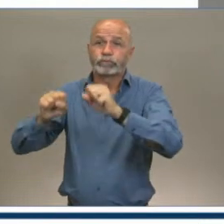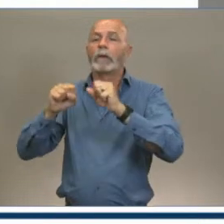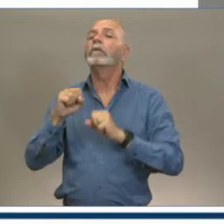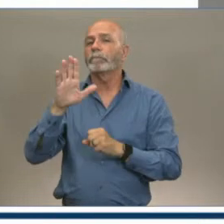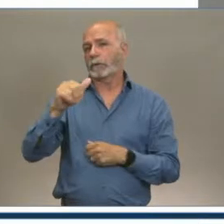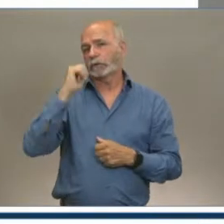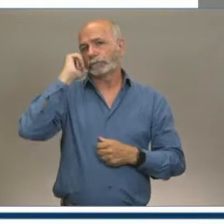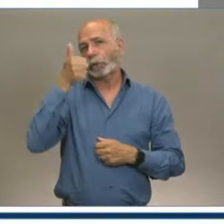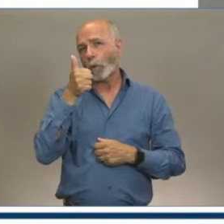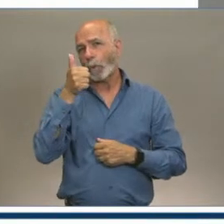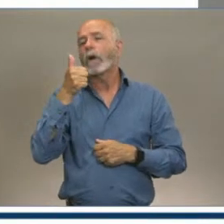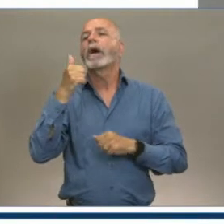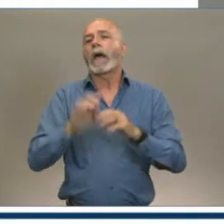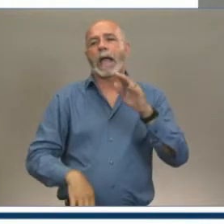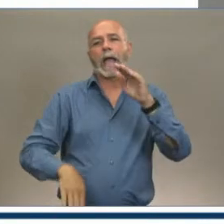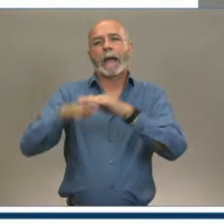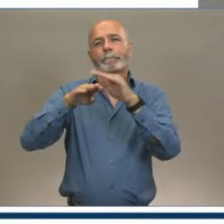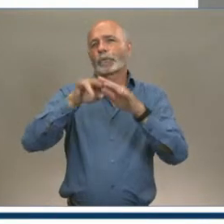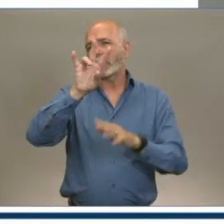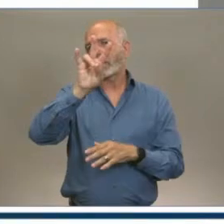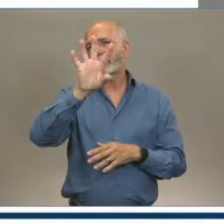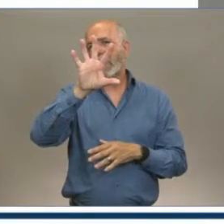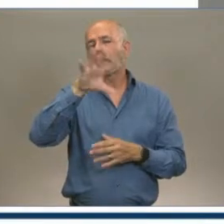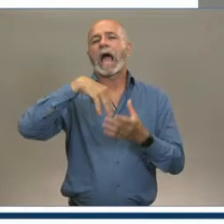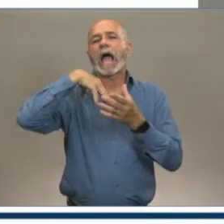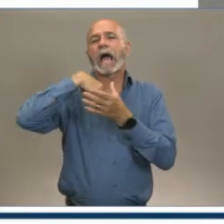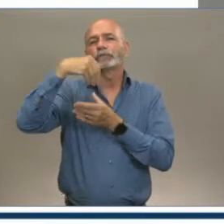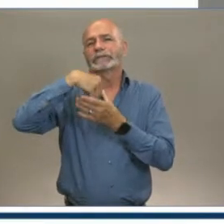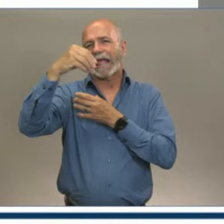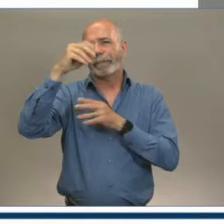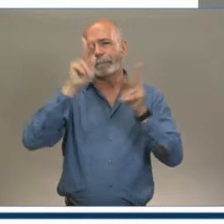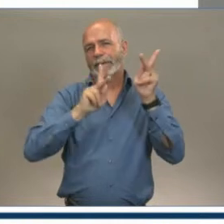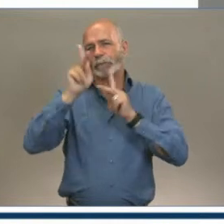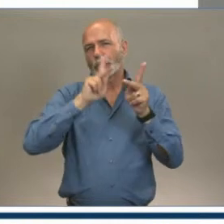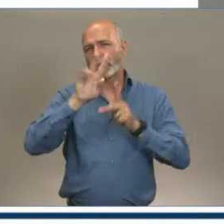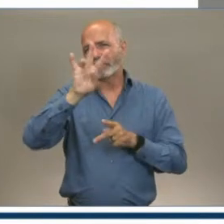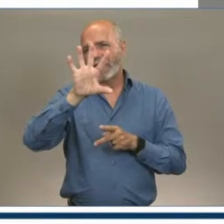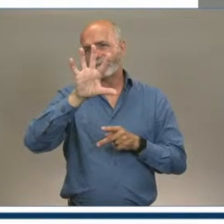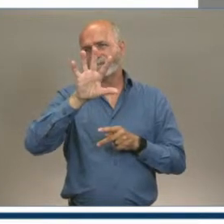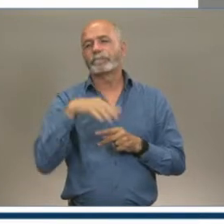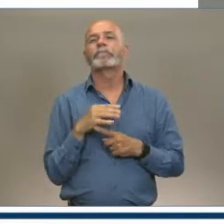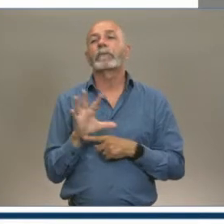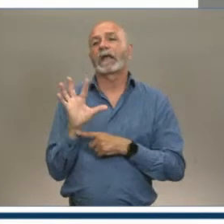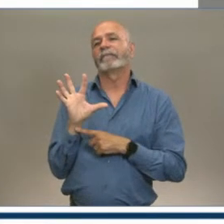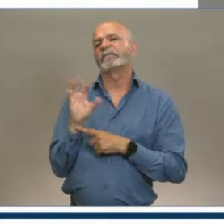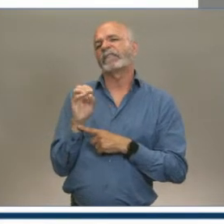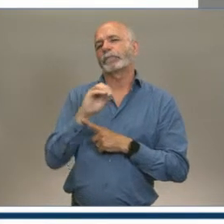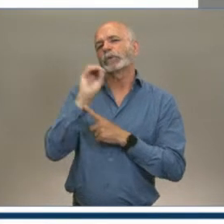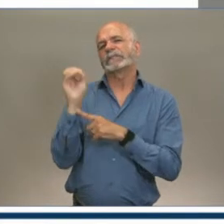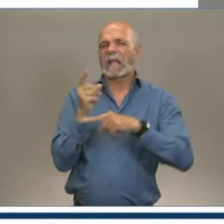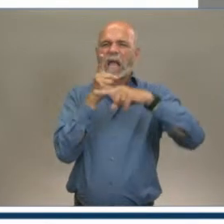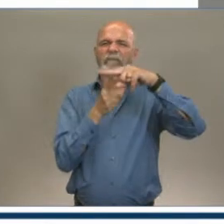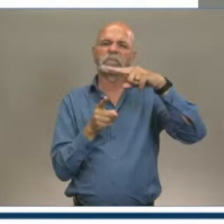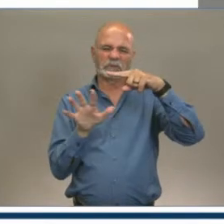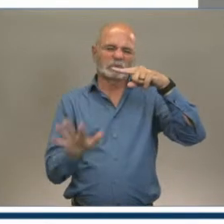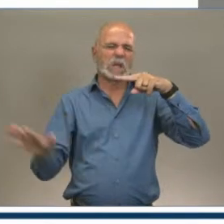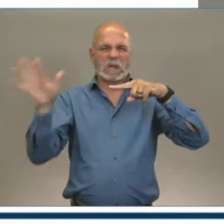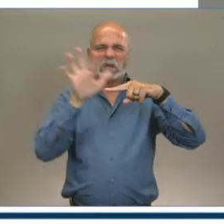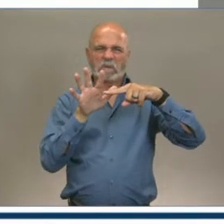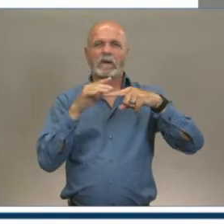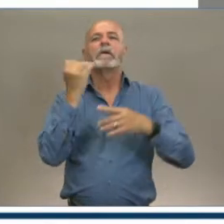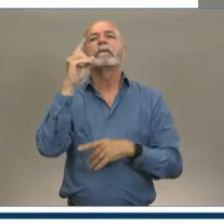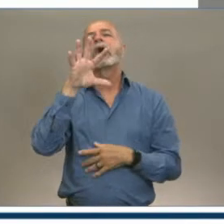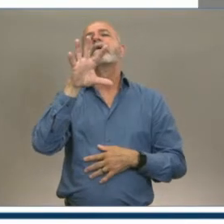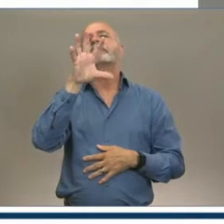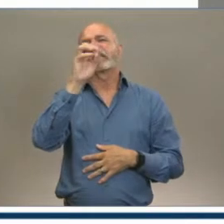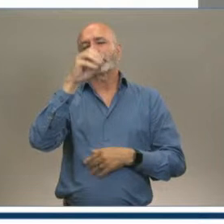up to 75 people outdoors or 50% of the capacity to a maximum of 50 people indoors.